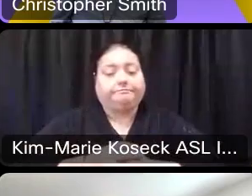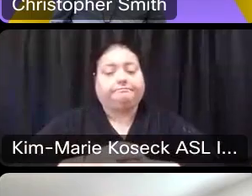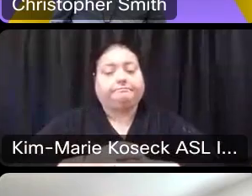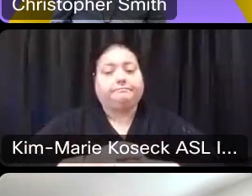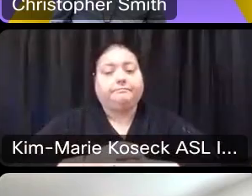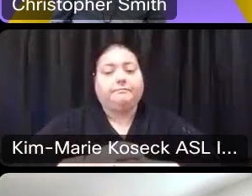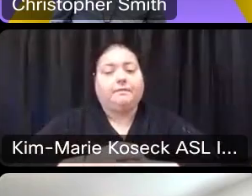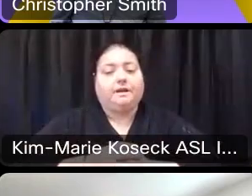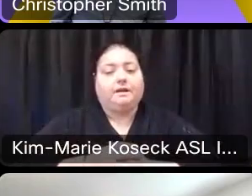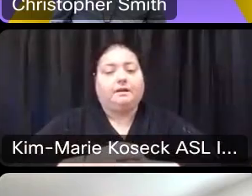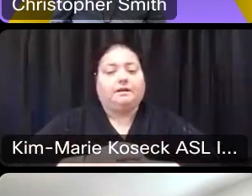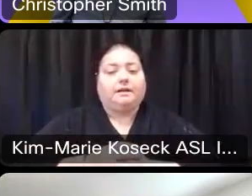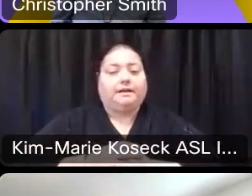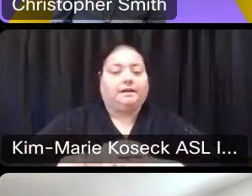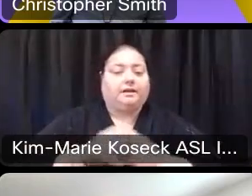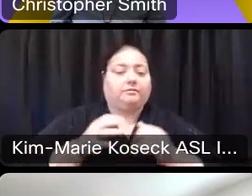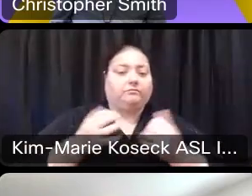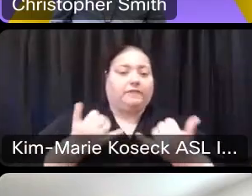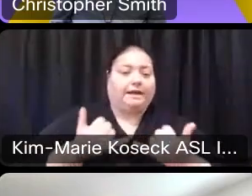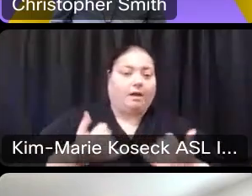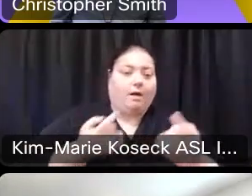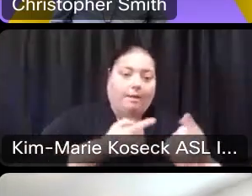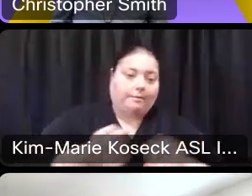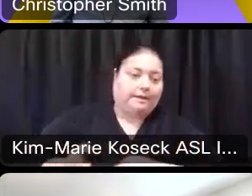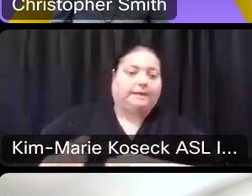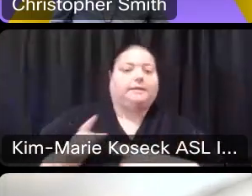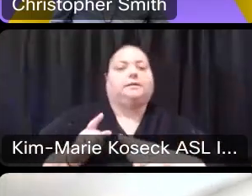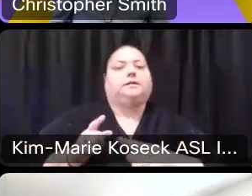the co-occurring population more broadly. So